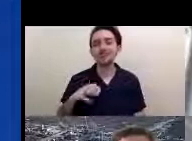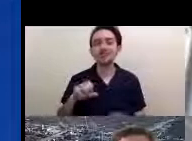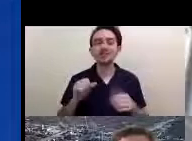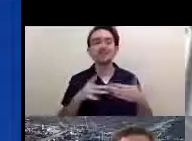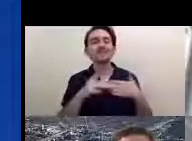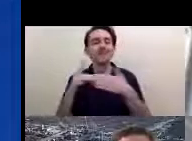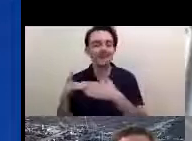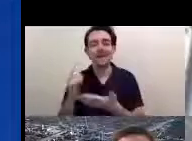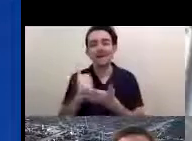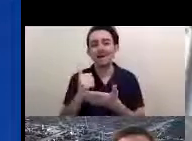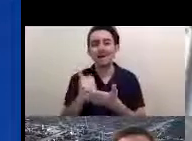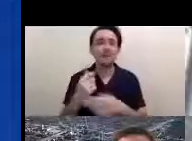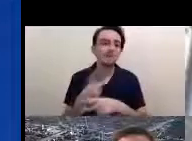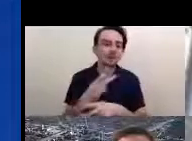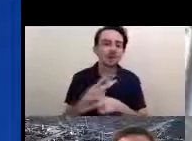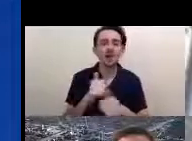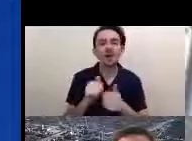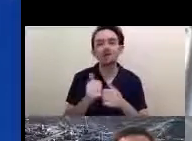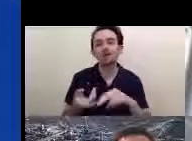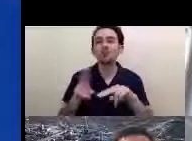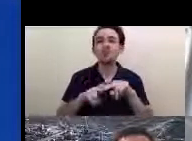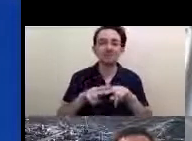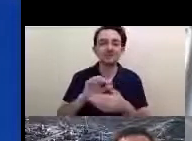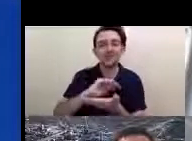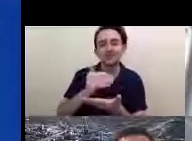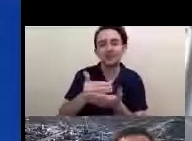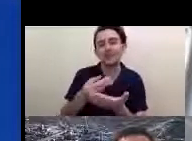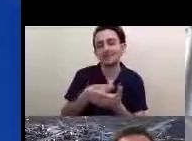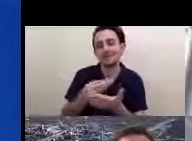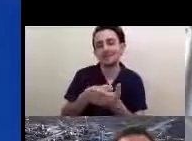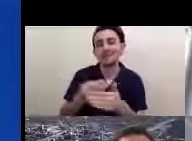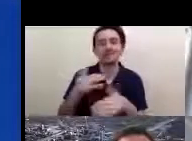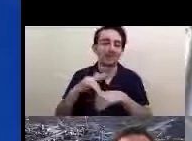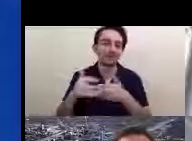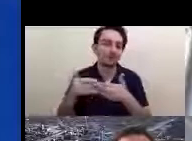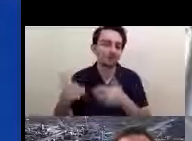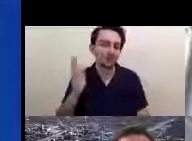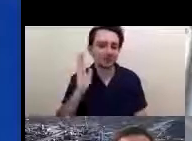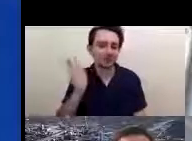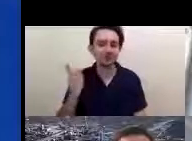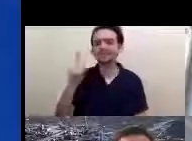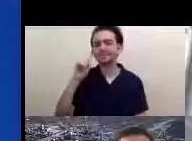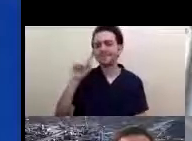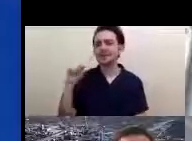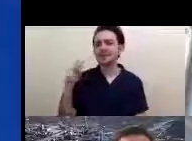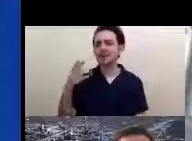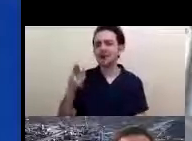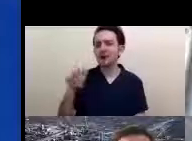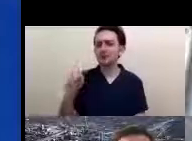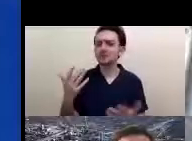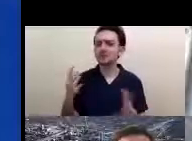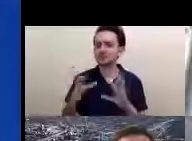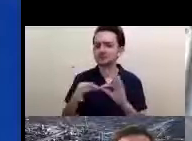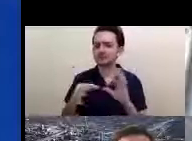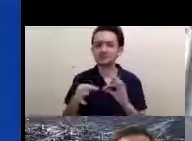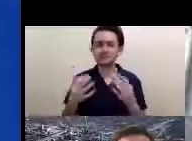dollars. And then I think the thing that's important years going ahead, and Thomas and the other chairs have mentioned this before, is to become stewards to preserve, enhance, and